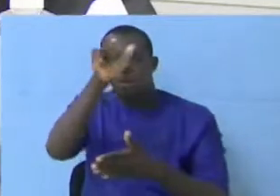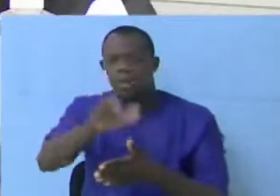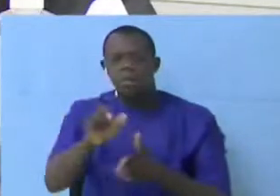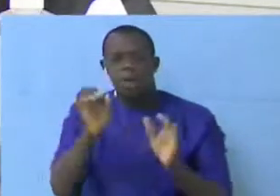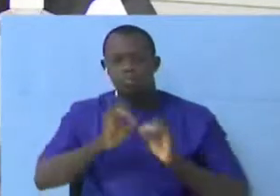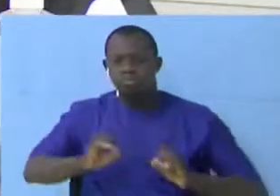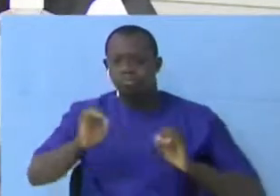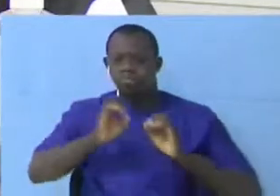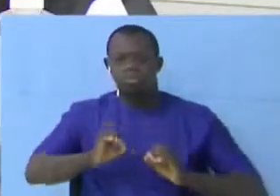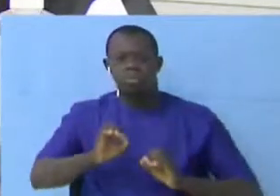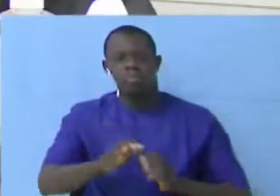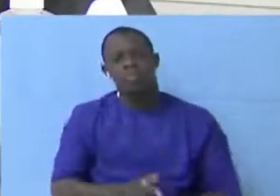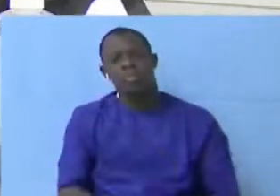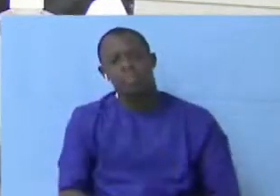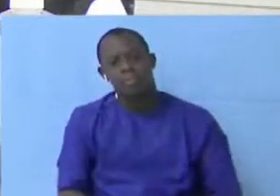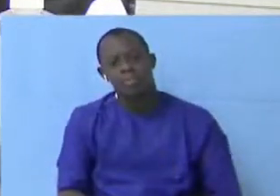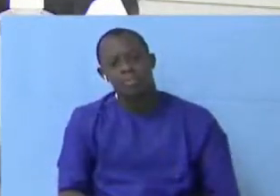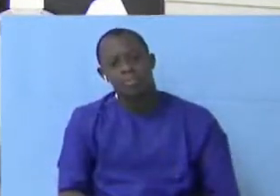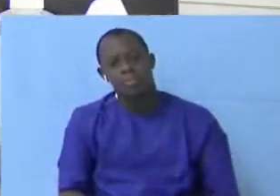So